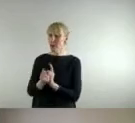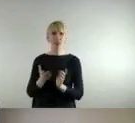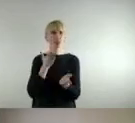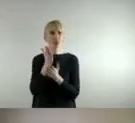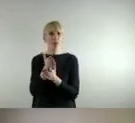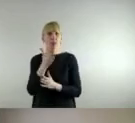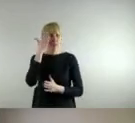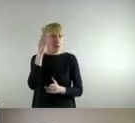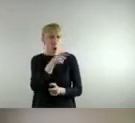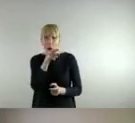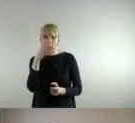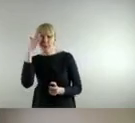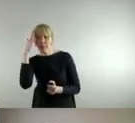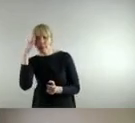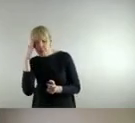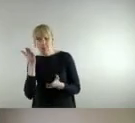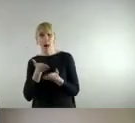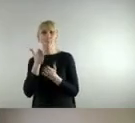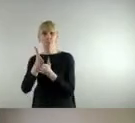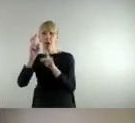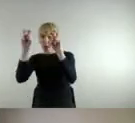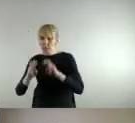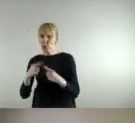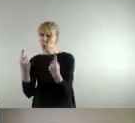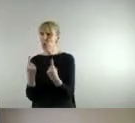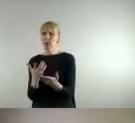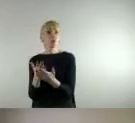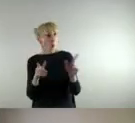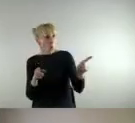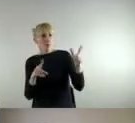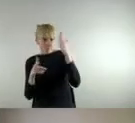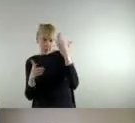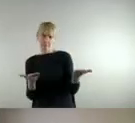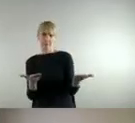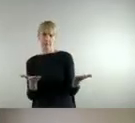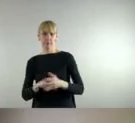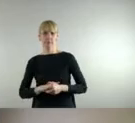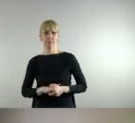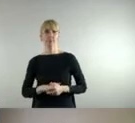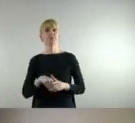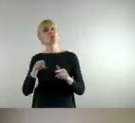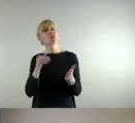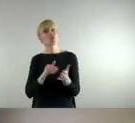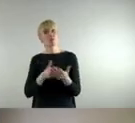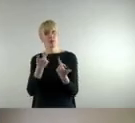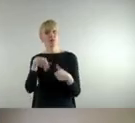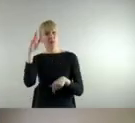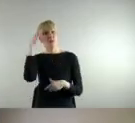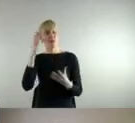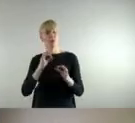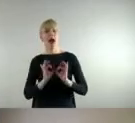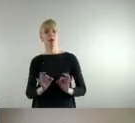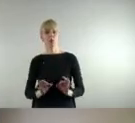regular updates on many communication channels that shows that the organization is active on the topic of preparedness.